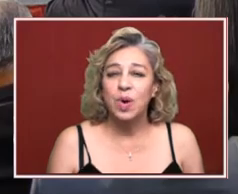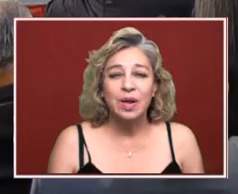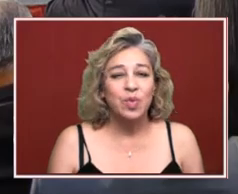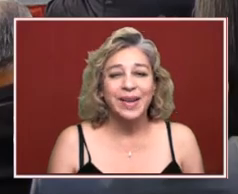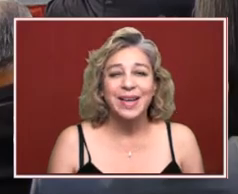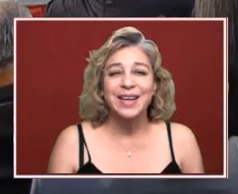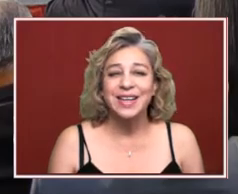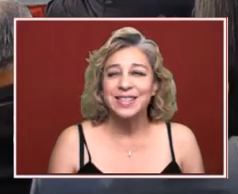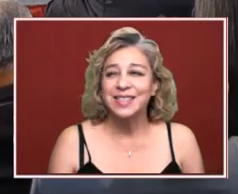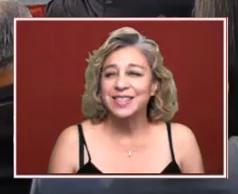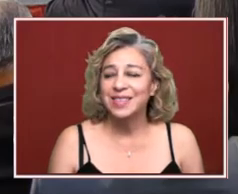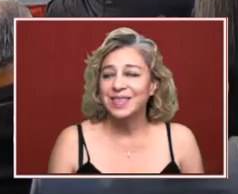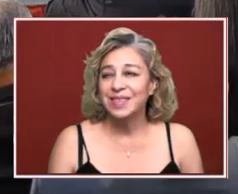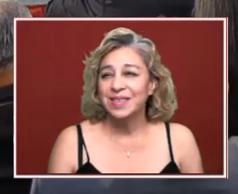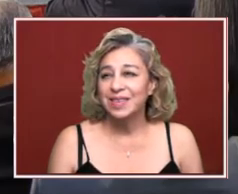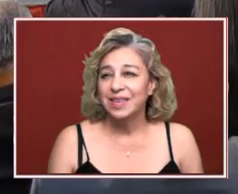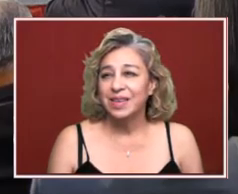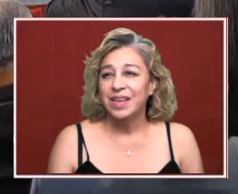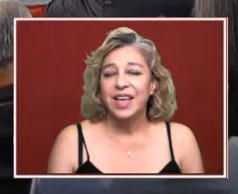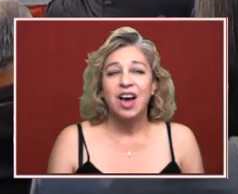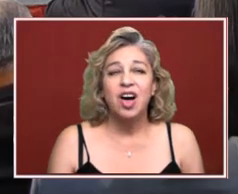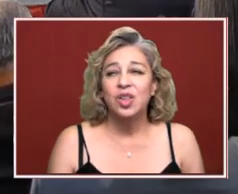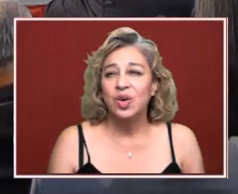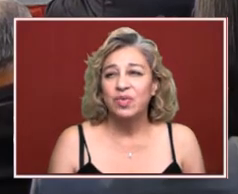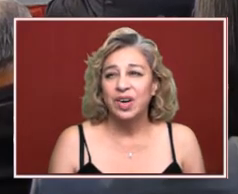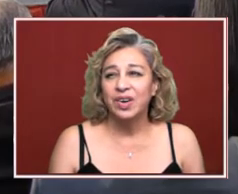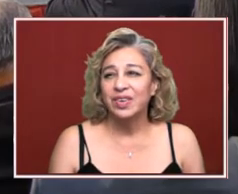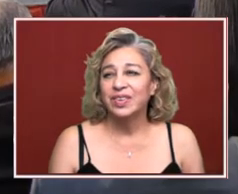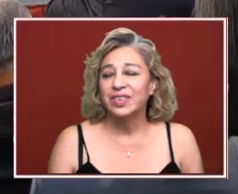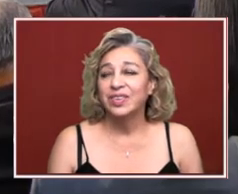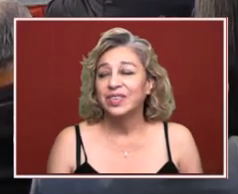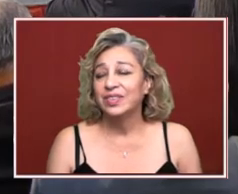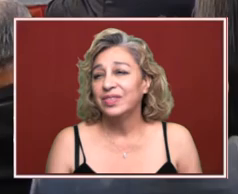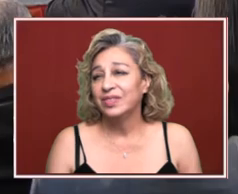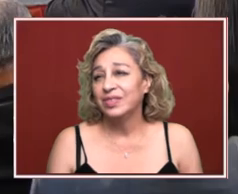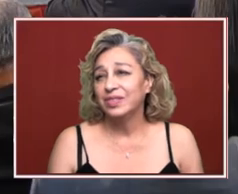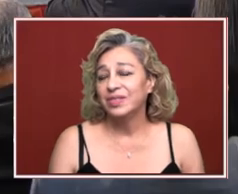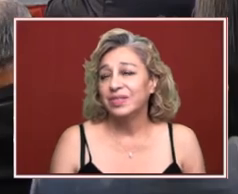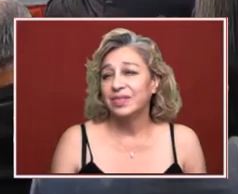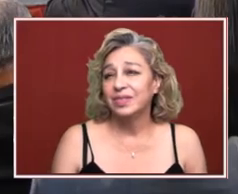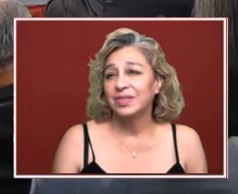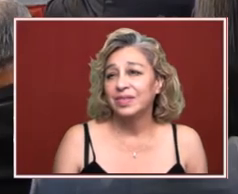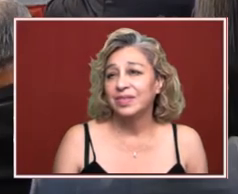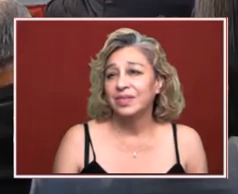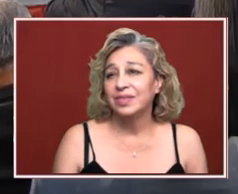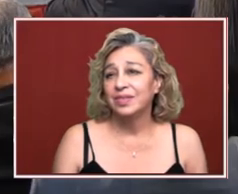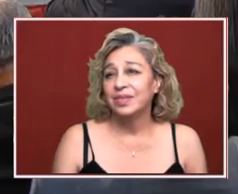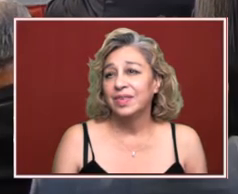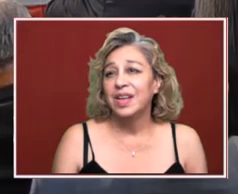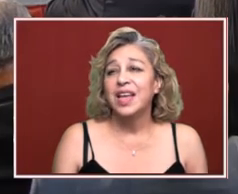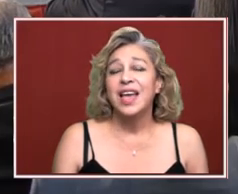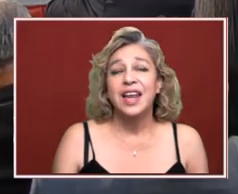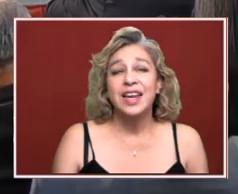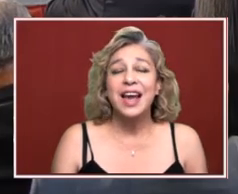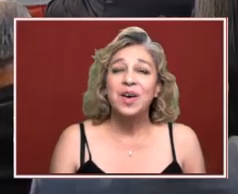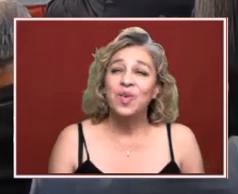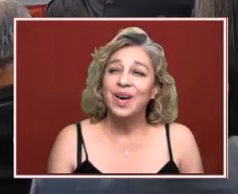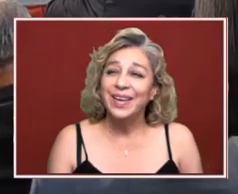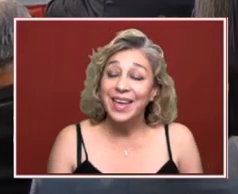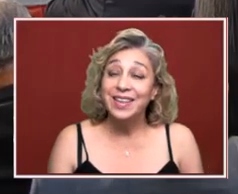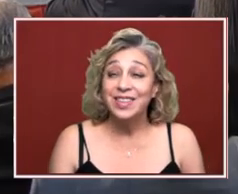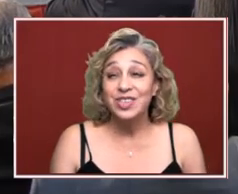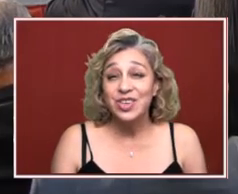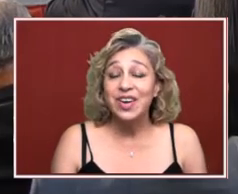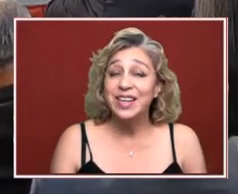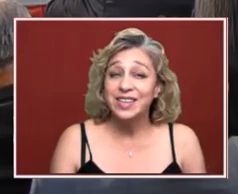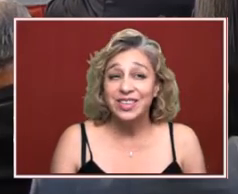is well recognized. En todas partes. All ya de nuevo empiezan a hablar. And now